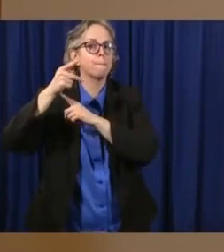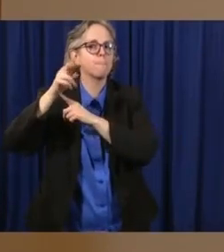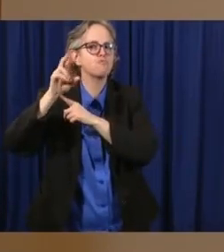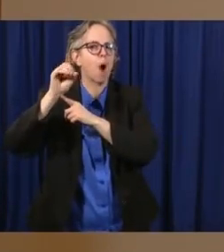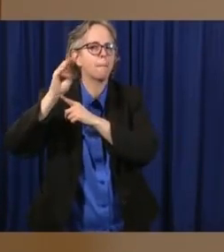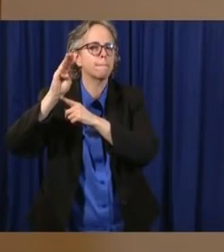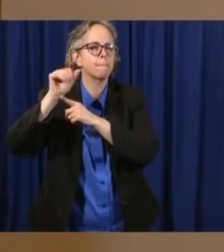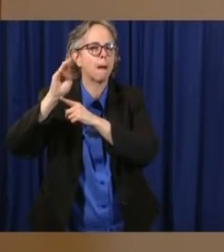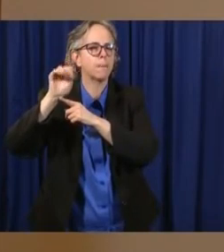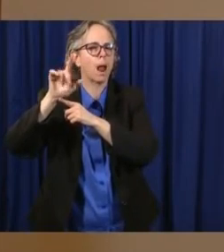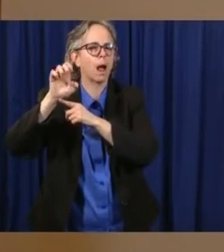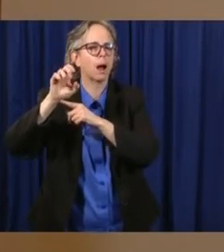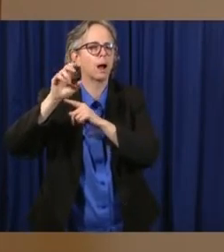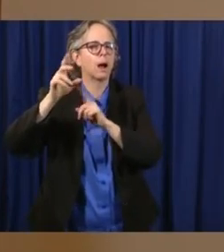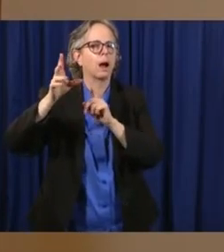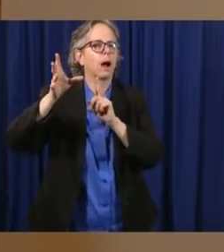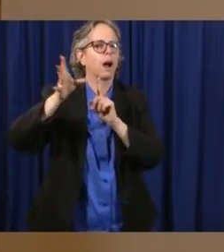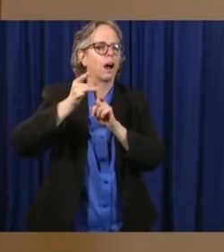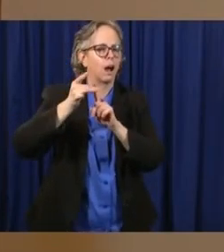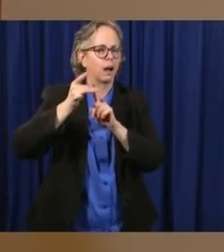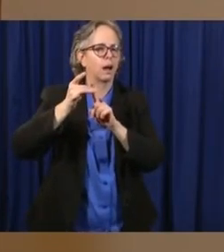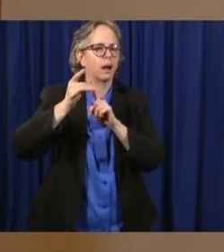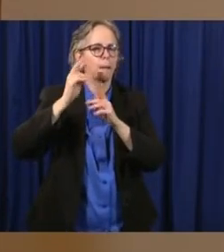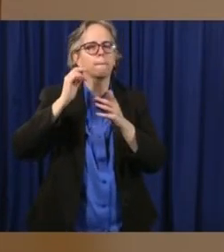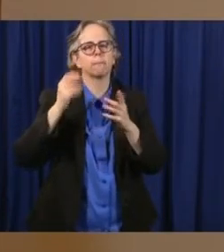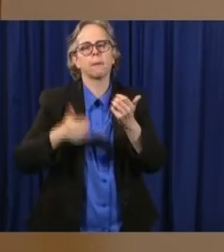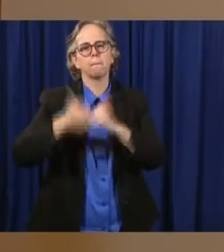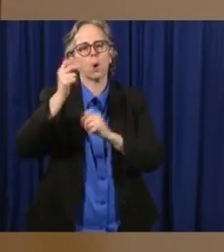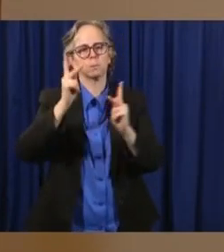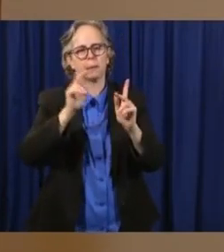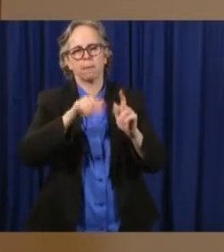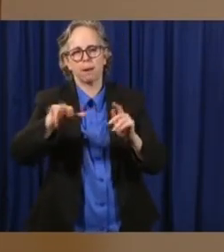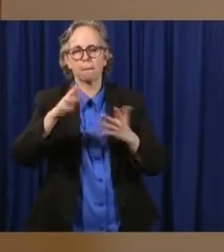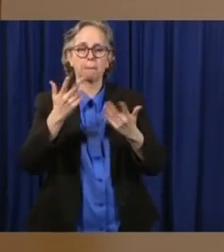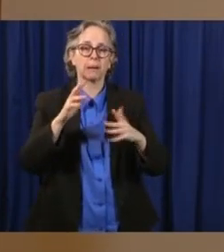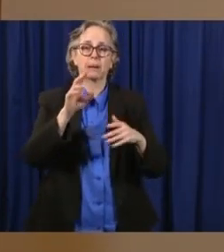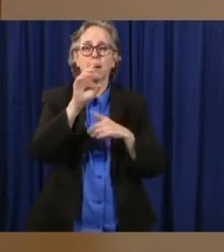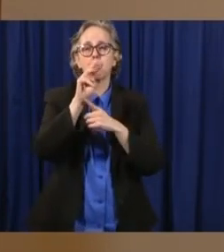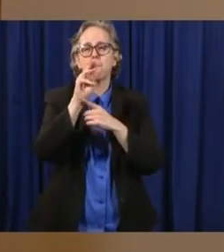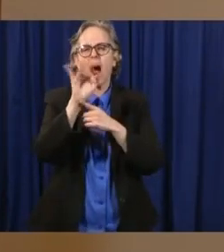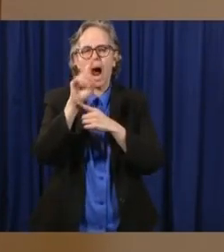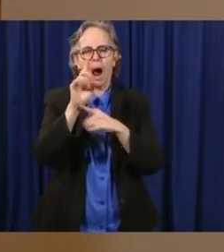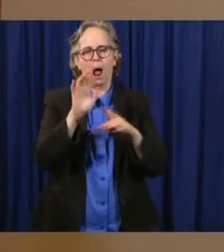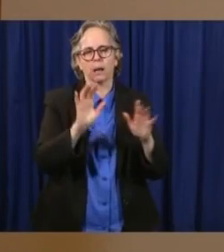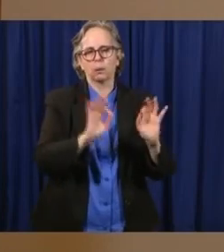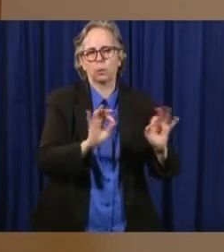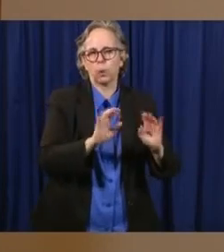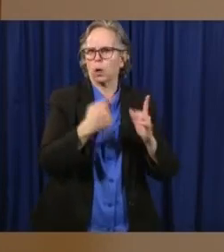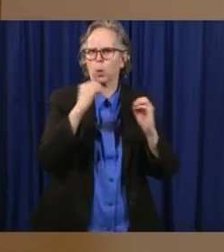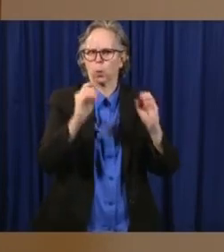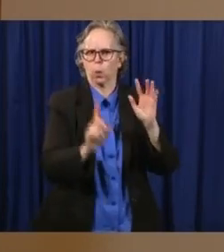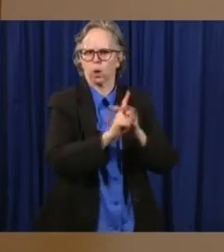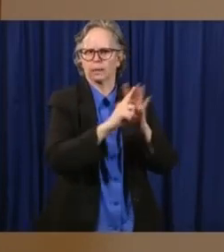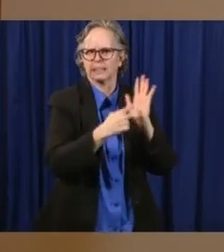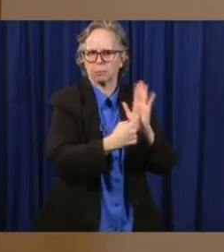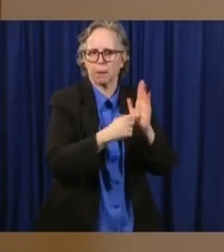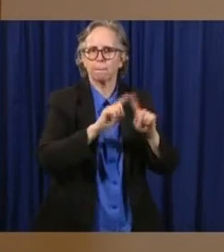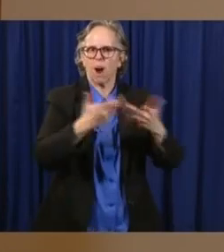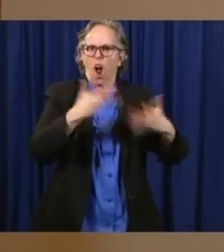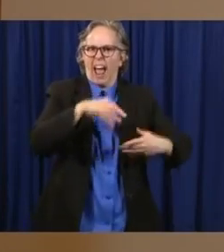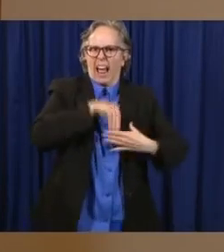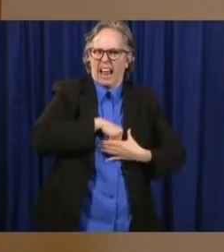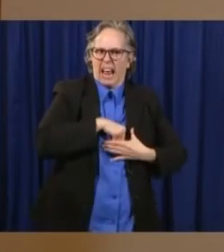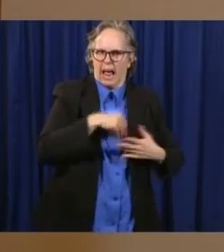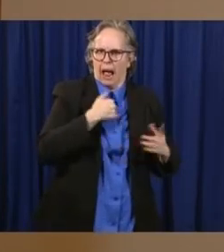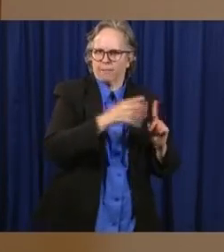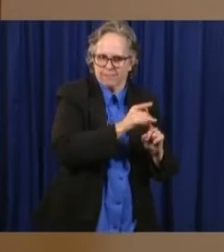were diagnosed as an outpatient just based on symptoms. We think we have a good enough understanding of what a clinical case looks